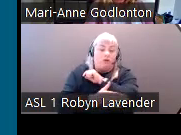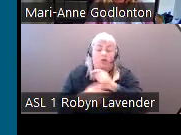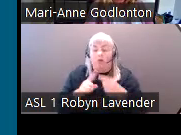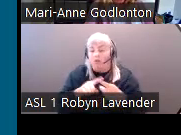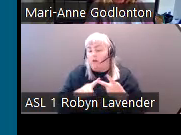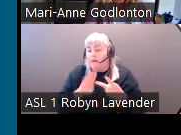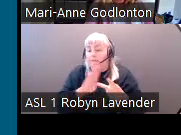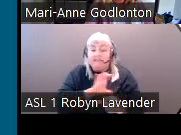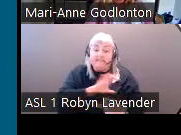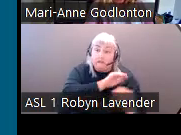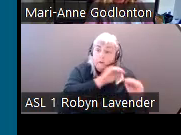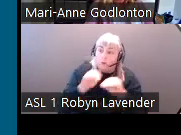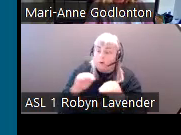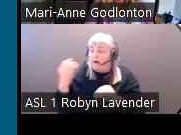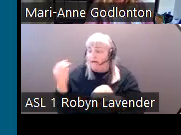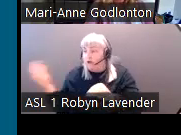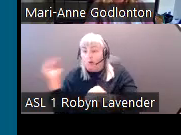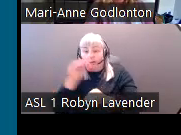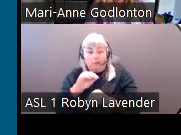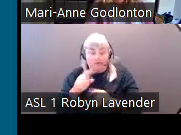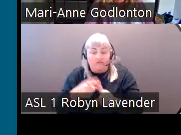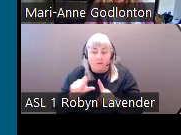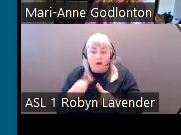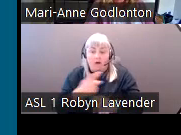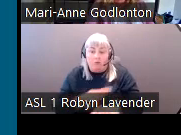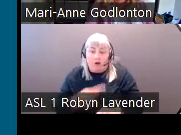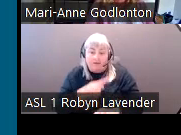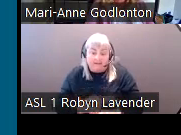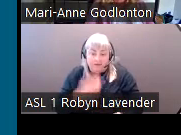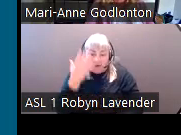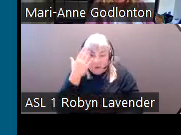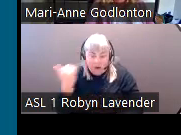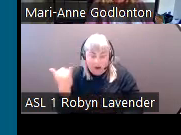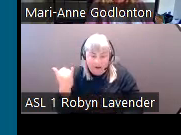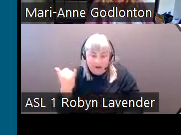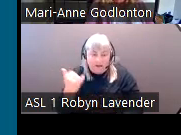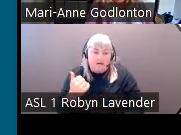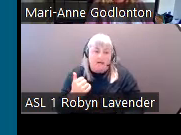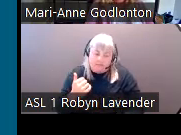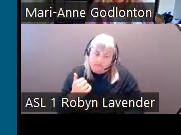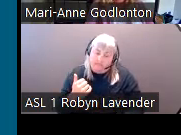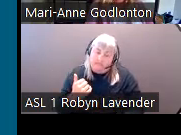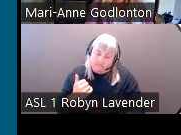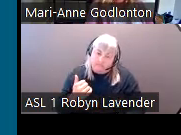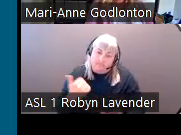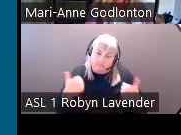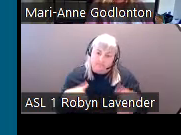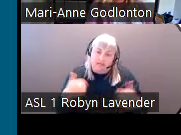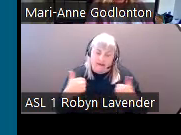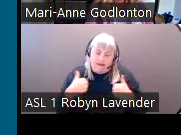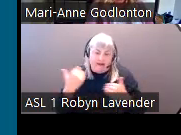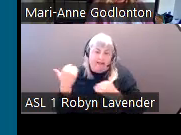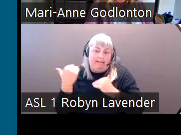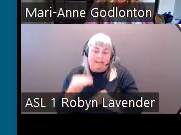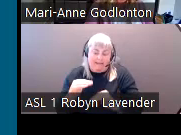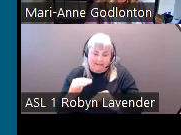from Ontario, from other provinces, just due to the fact that There is limited elder abuse shelters